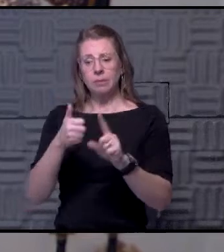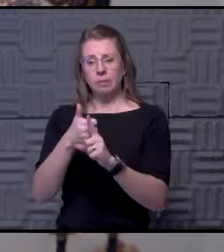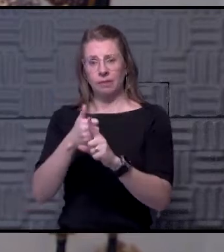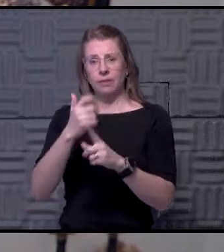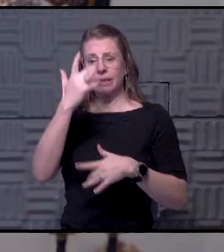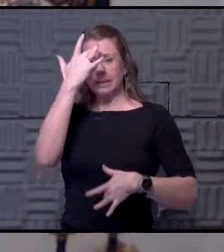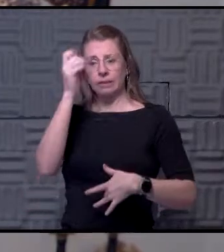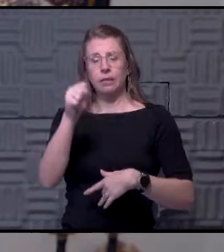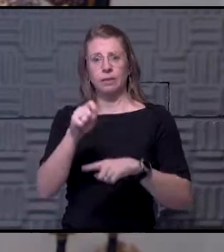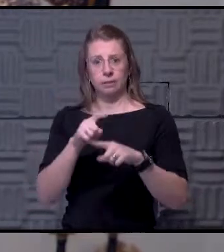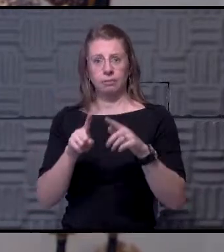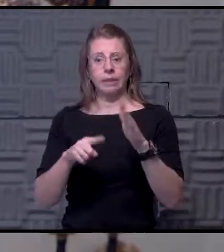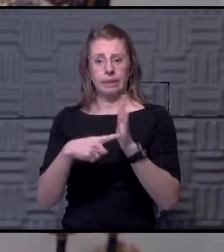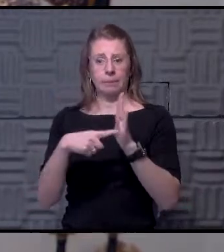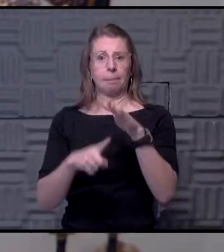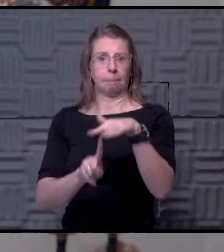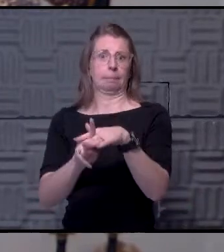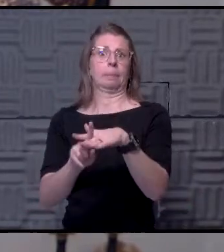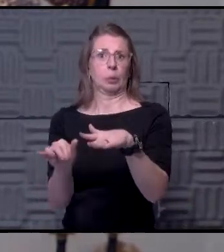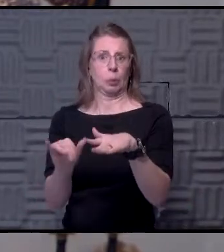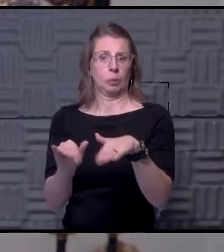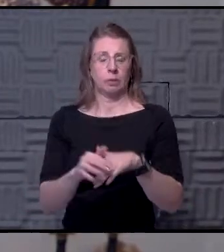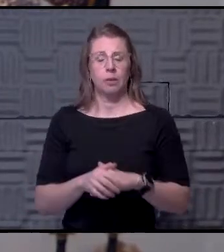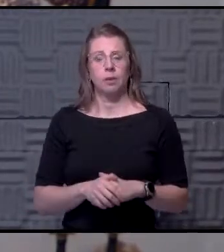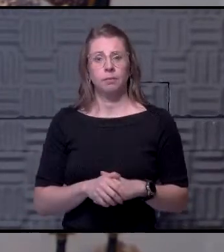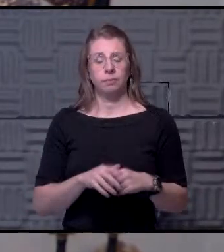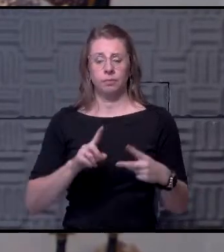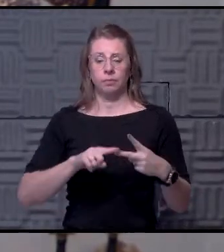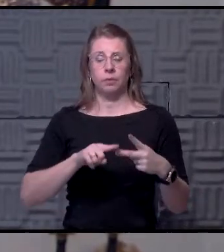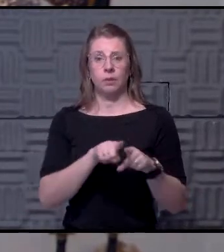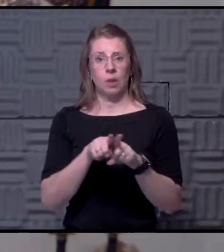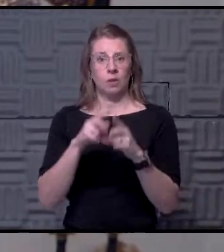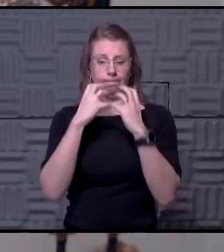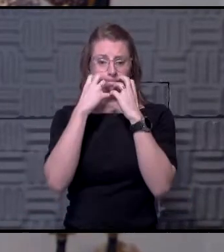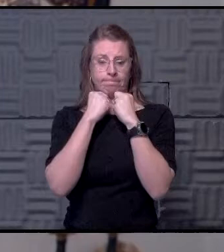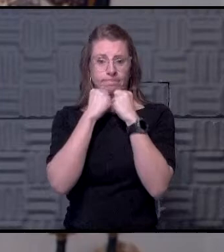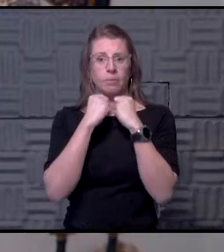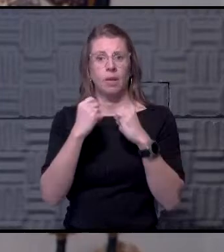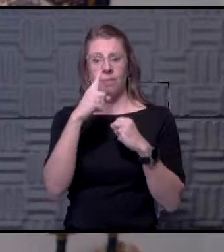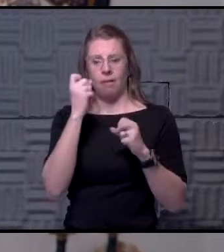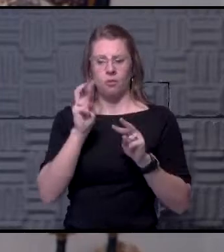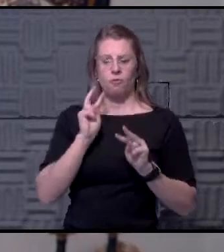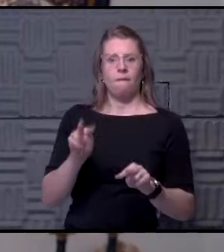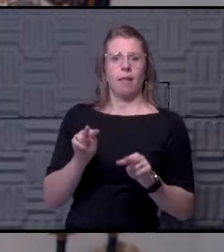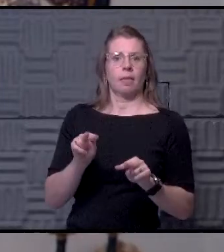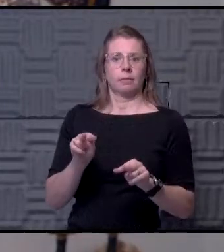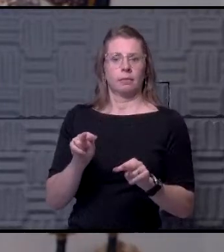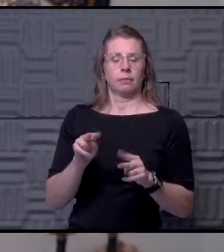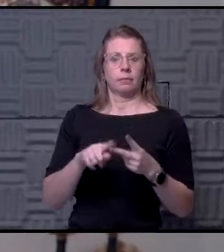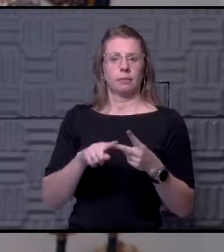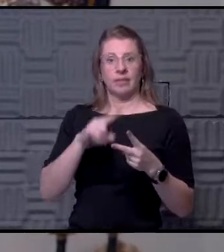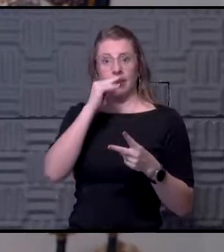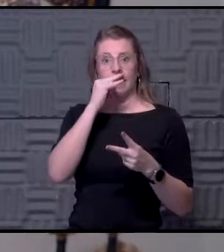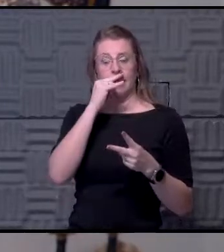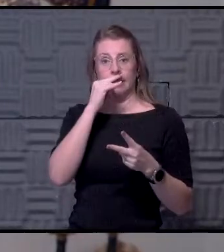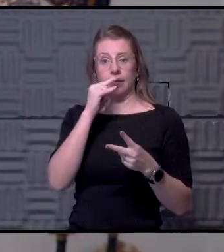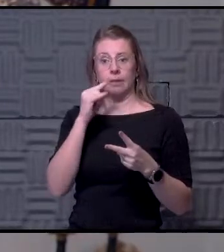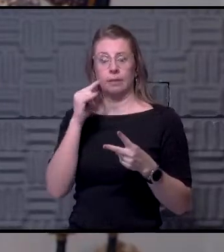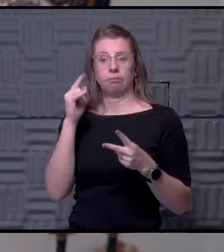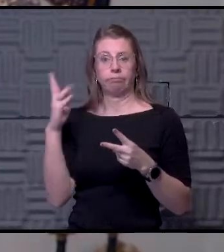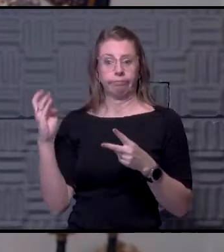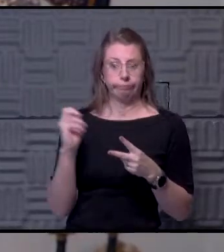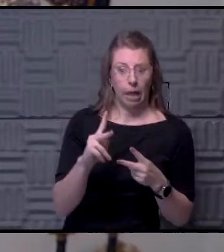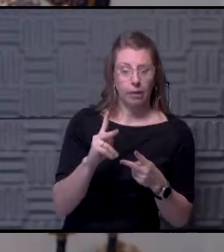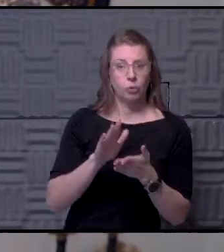it. And then secondly, the surveillance as kids come back, teachers come